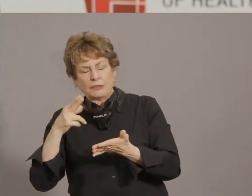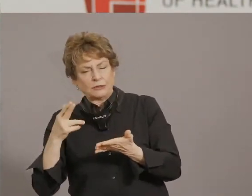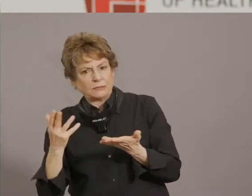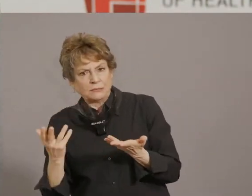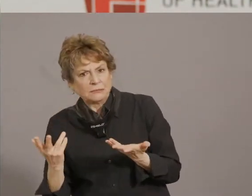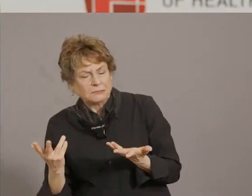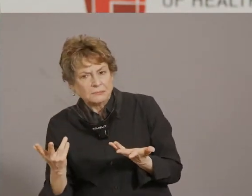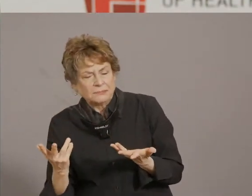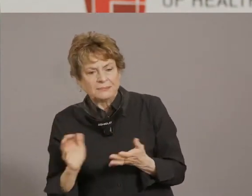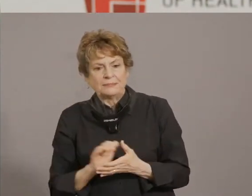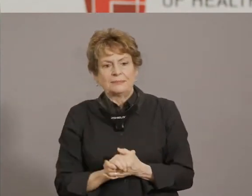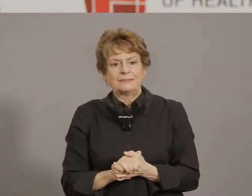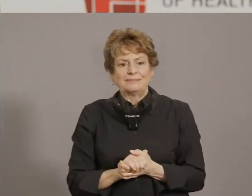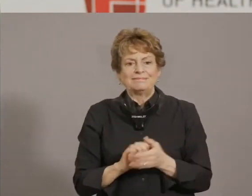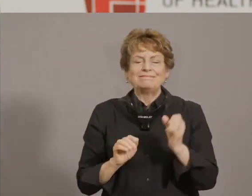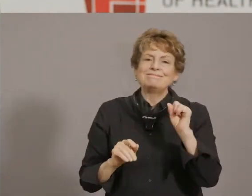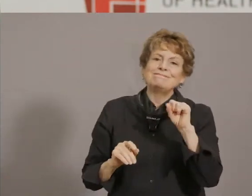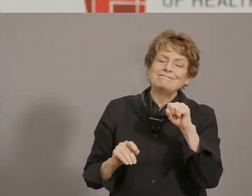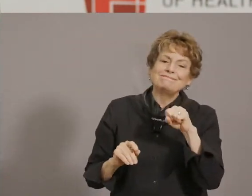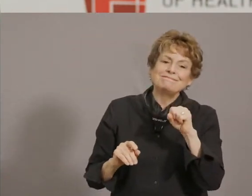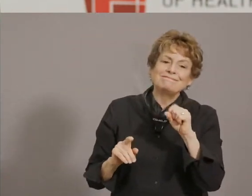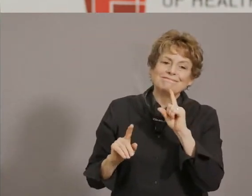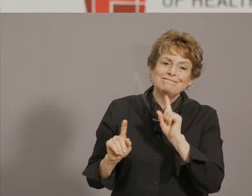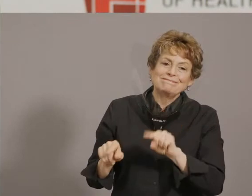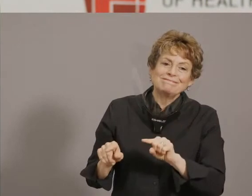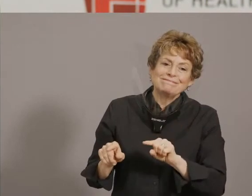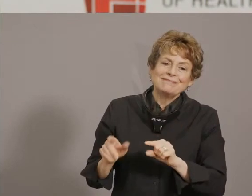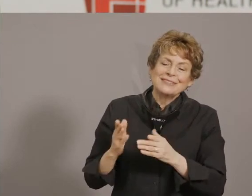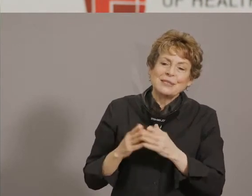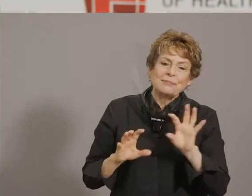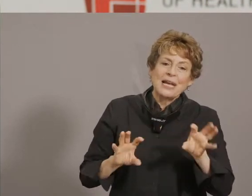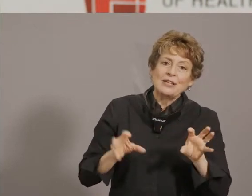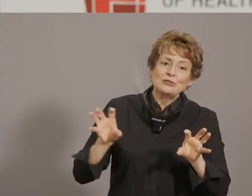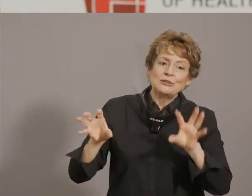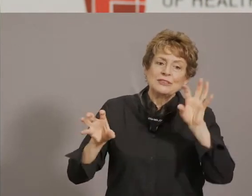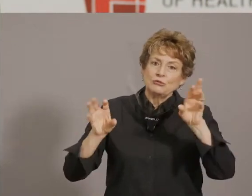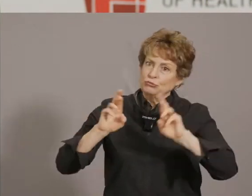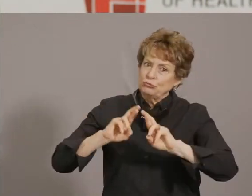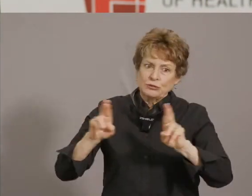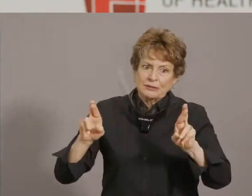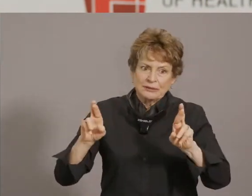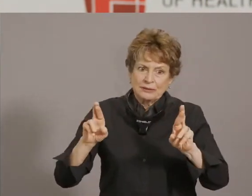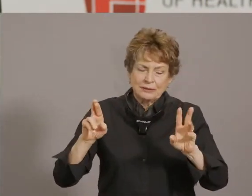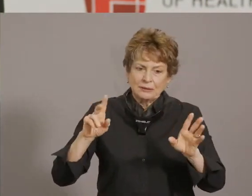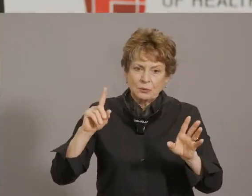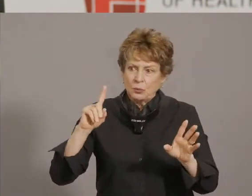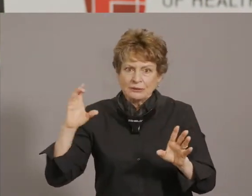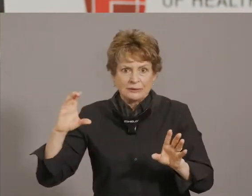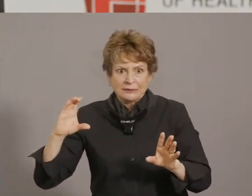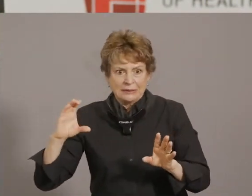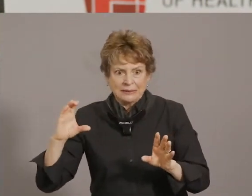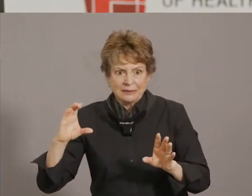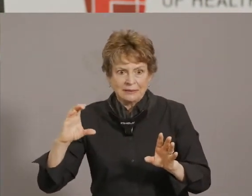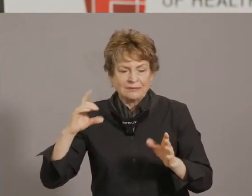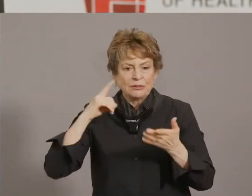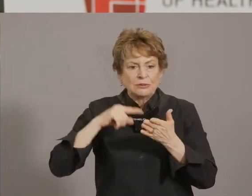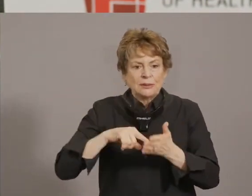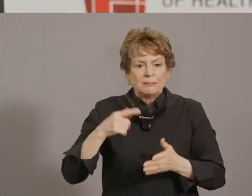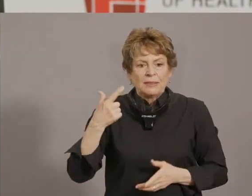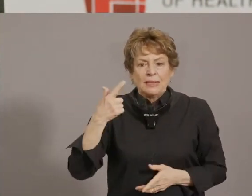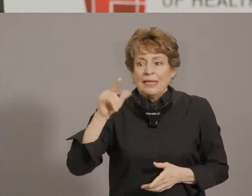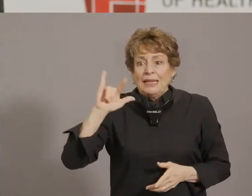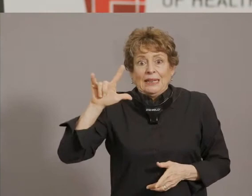essential worker phase. So Gila County is actually in 1C. They've moved forward to the